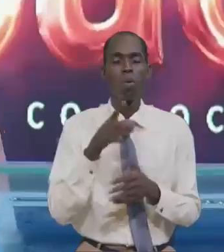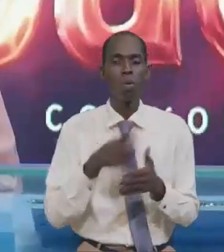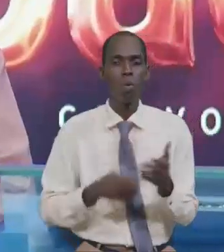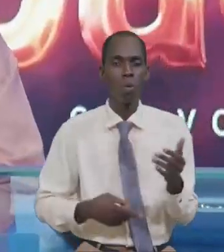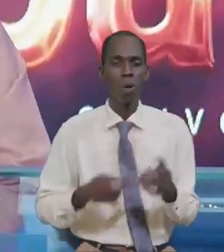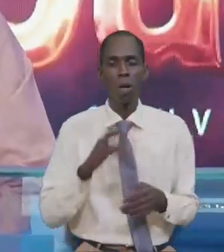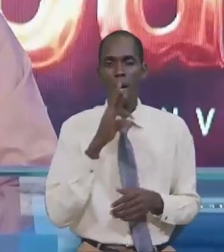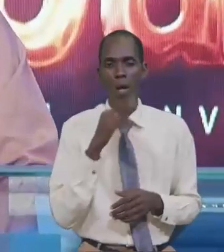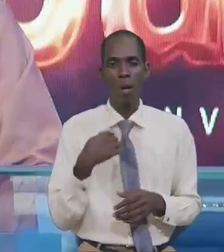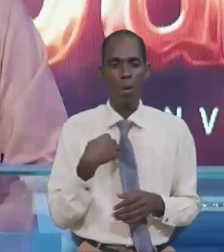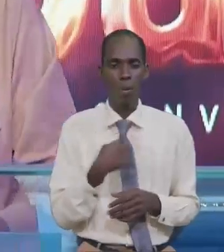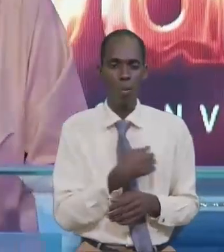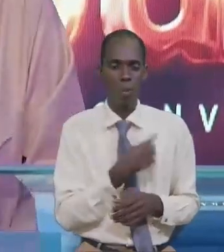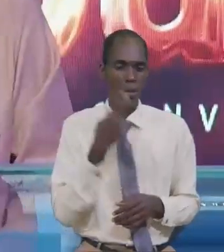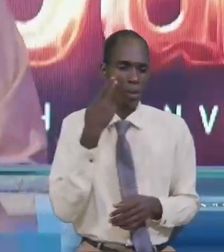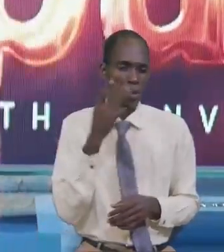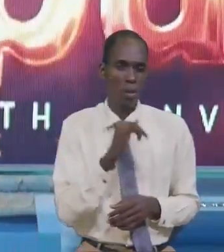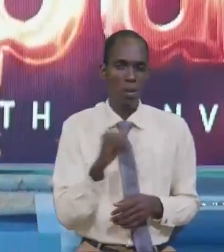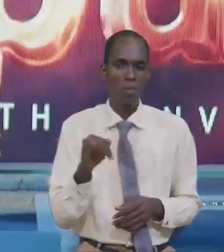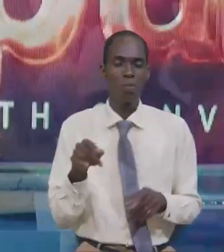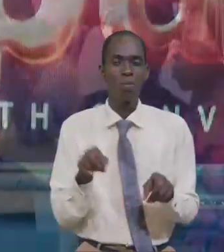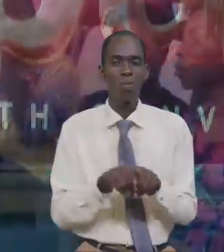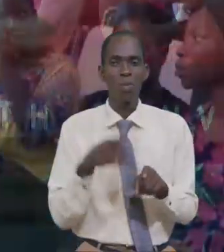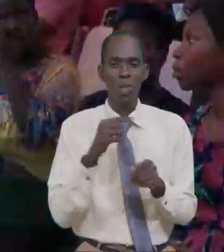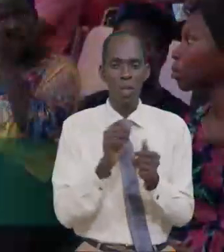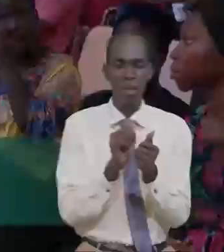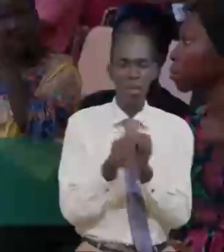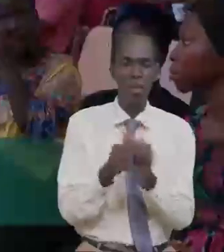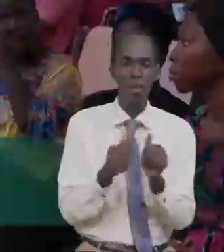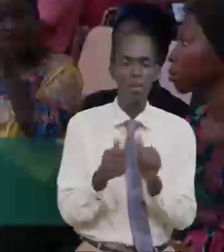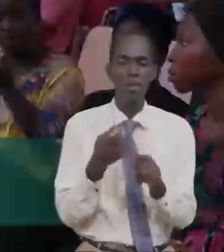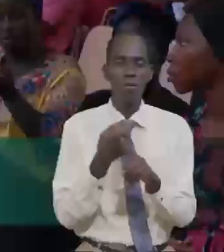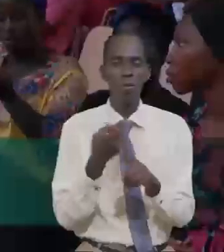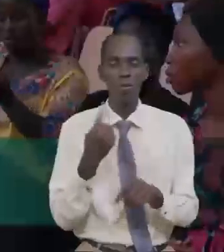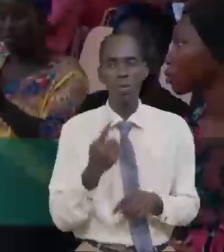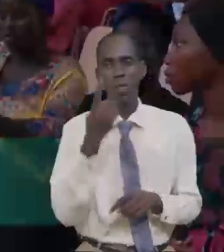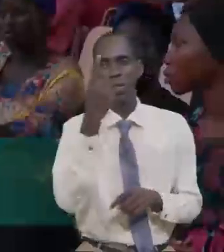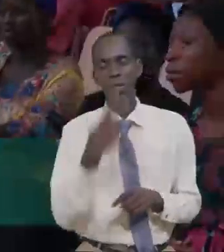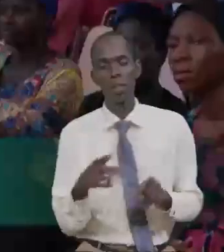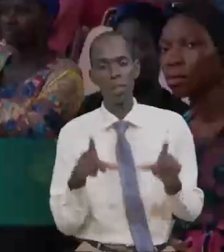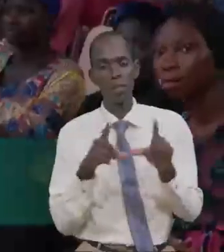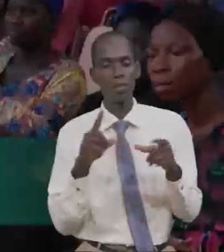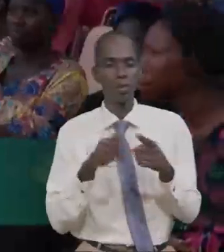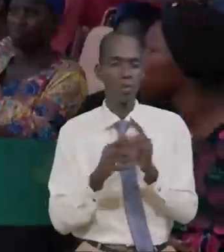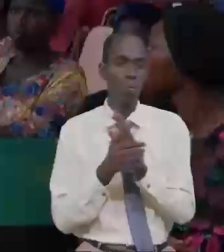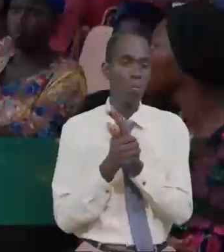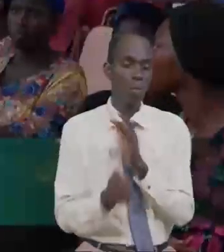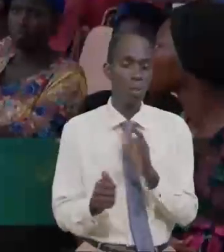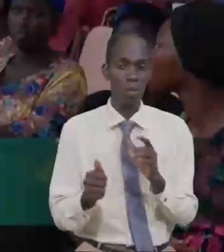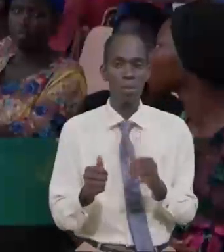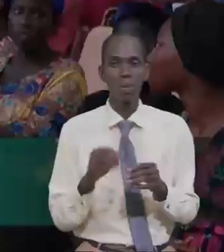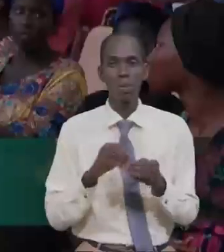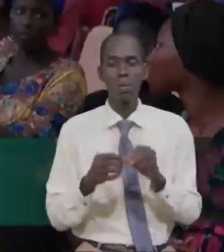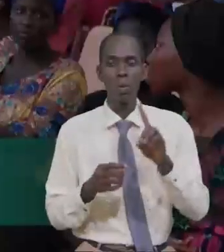Number one, the paralysis of mediocrity. You know, mediocrity paralyzes